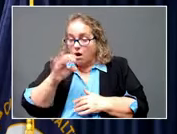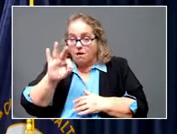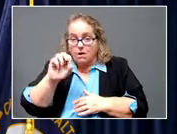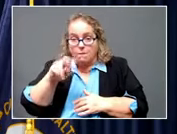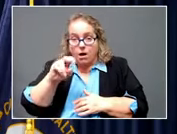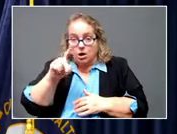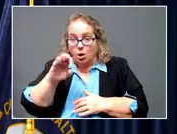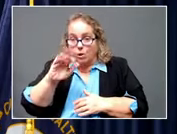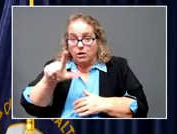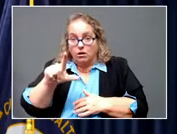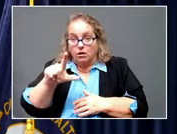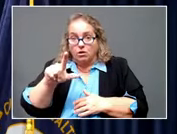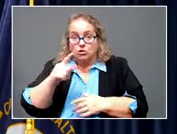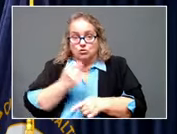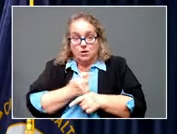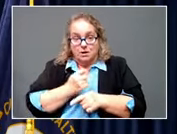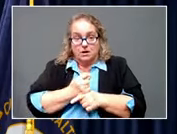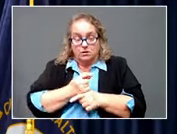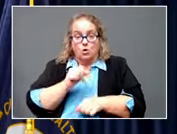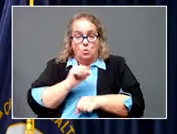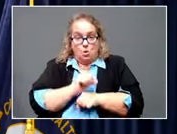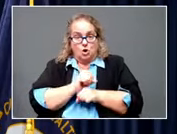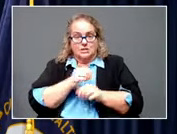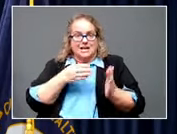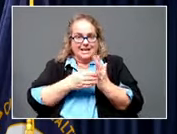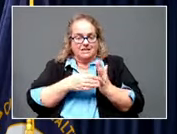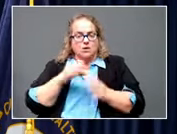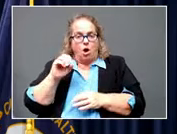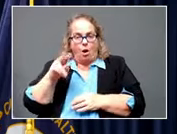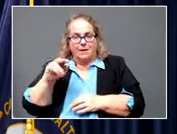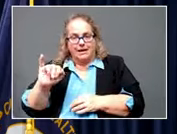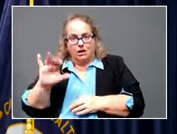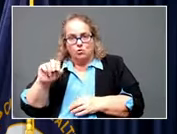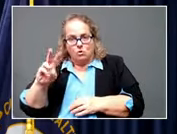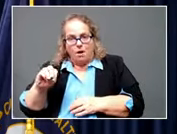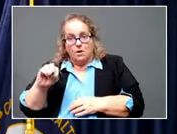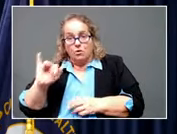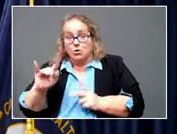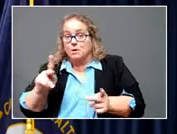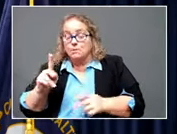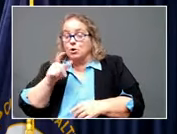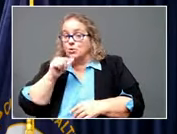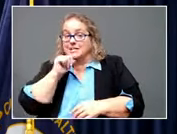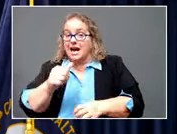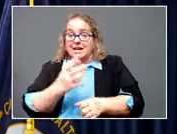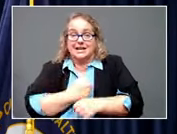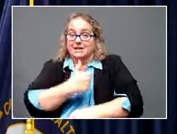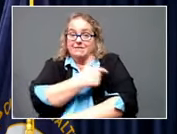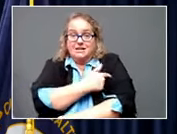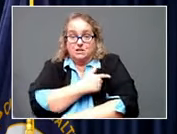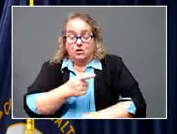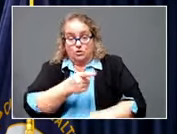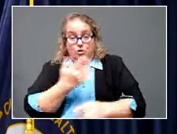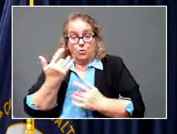Omicron. Only one. So those that didn't want to get vaccinated relying on the treatment, you could potentially be out of luck